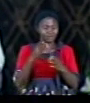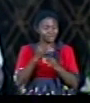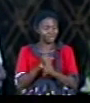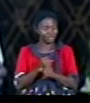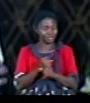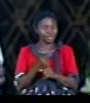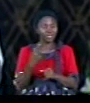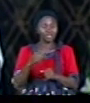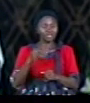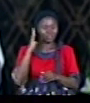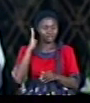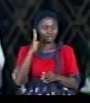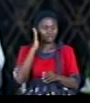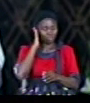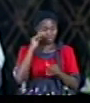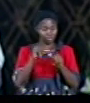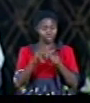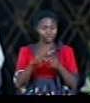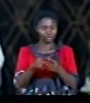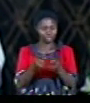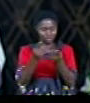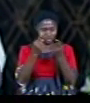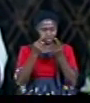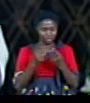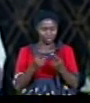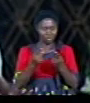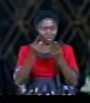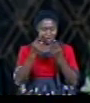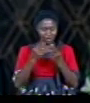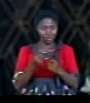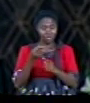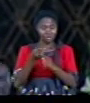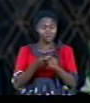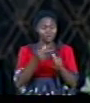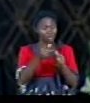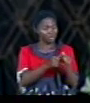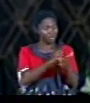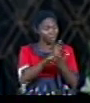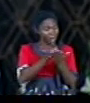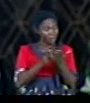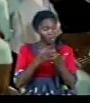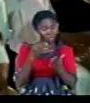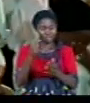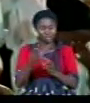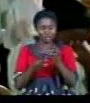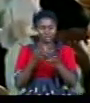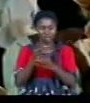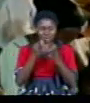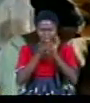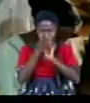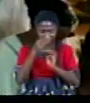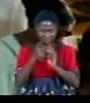in from every part of the world in Jesus' name.